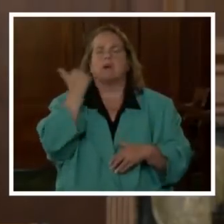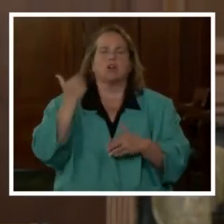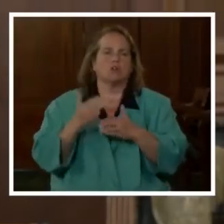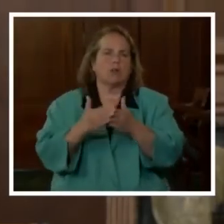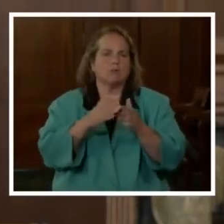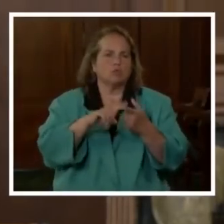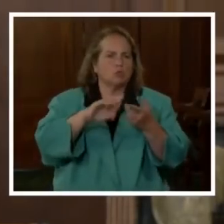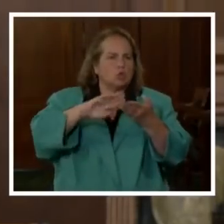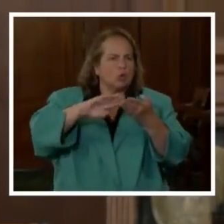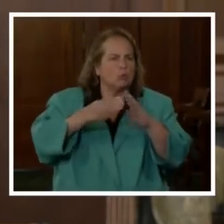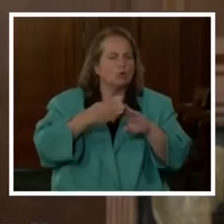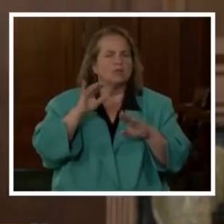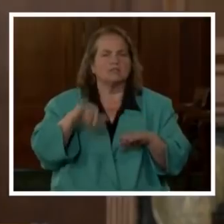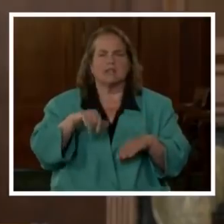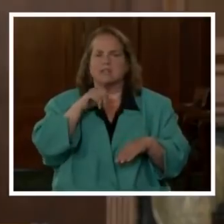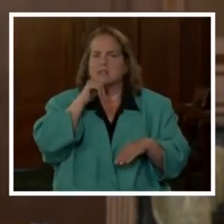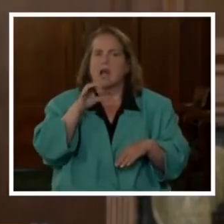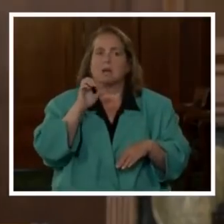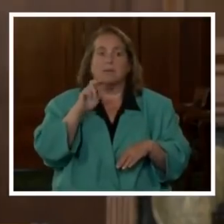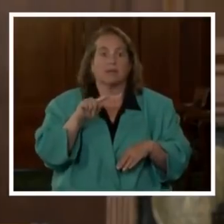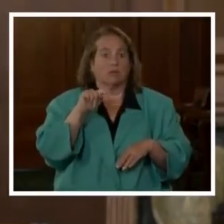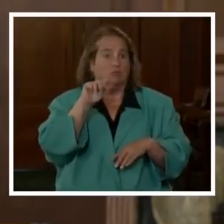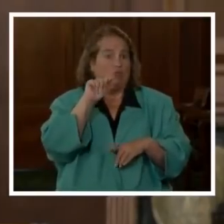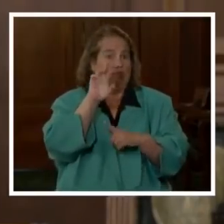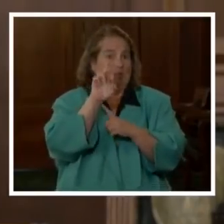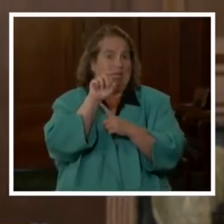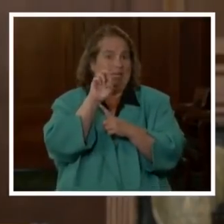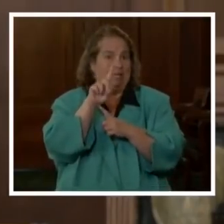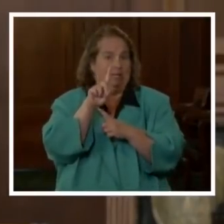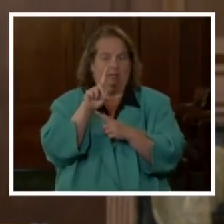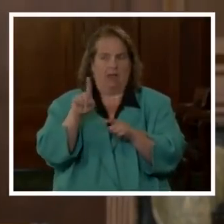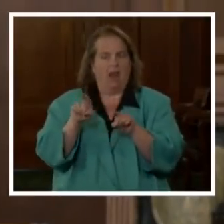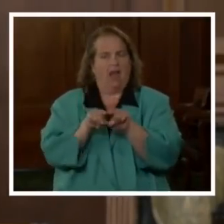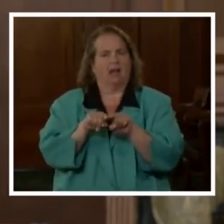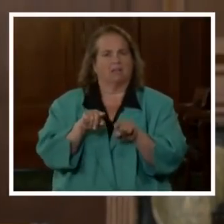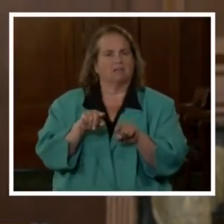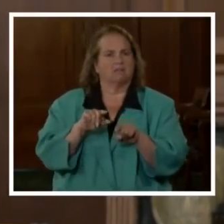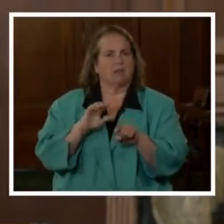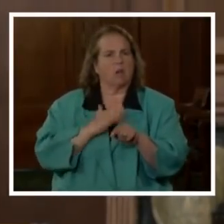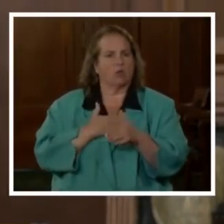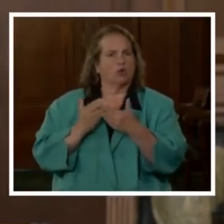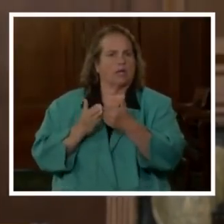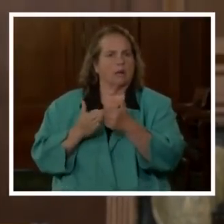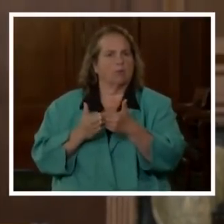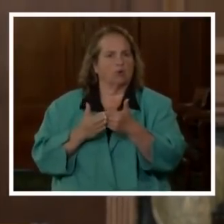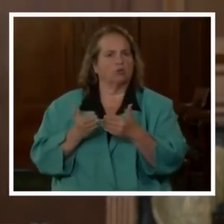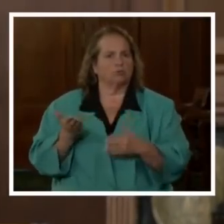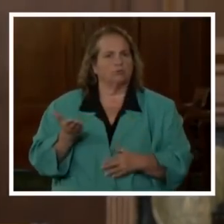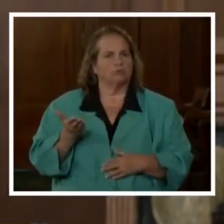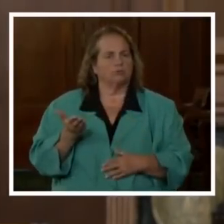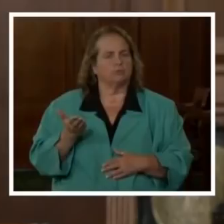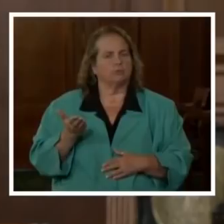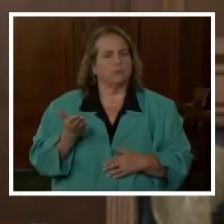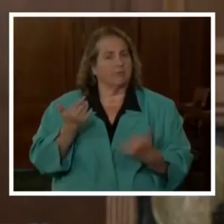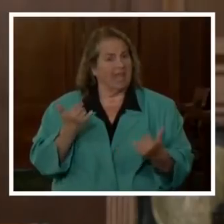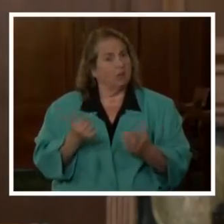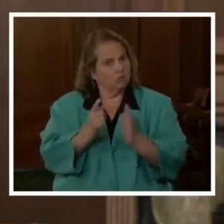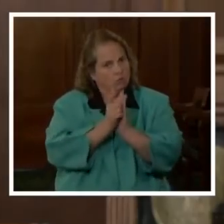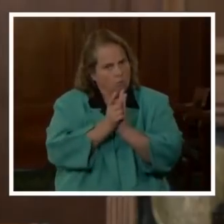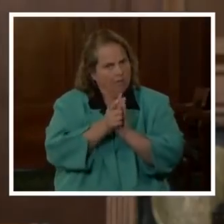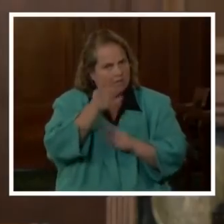to communities that haven't been treated like neighbors. So now is kind of a moment in